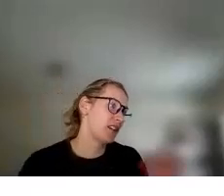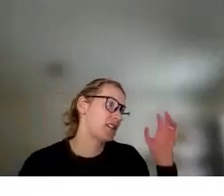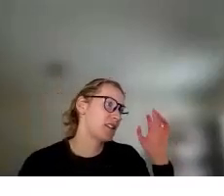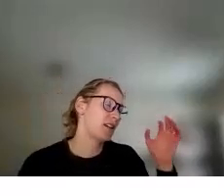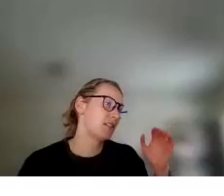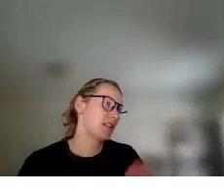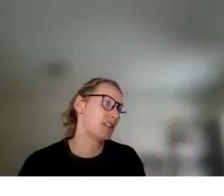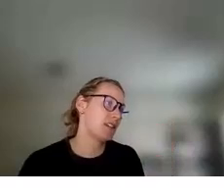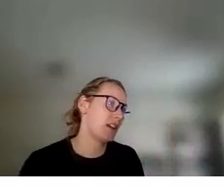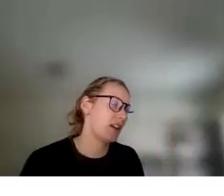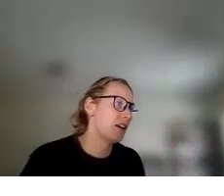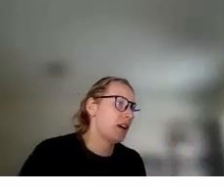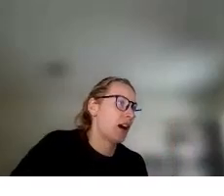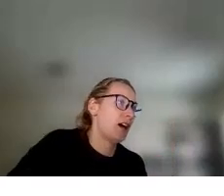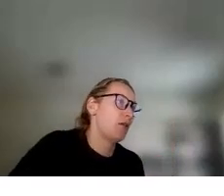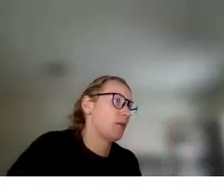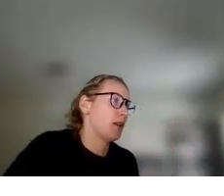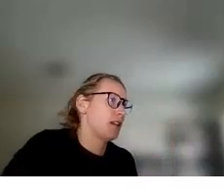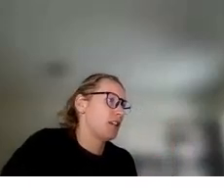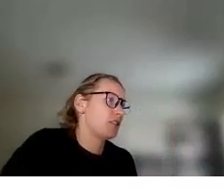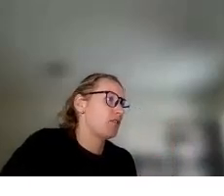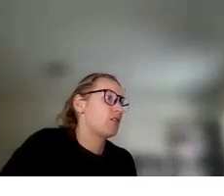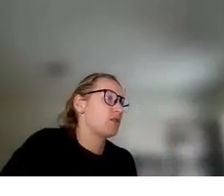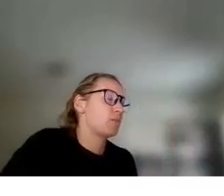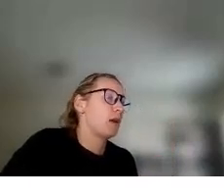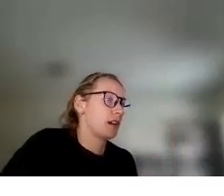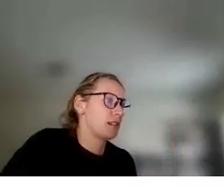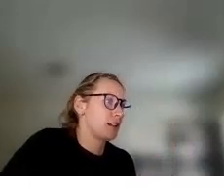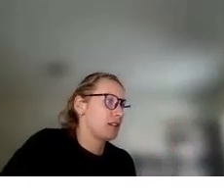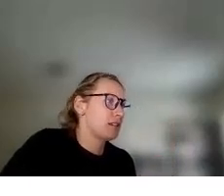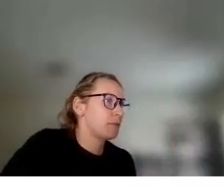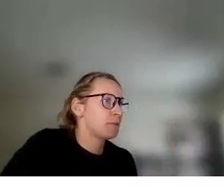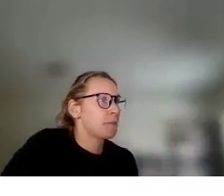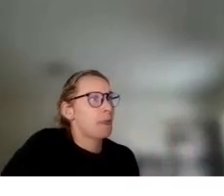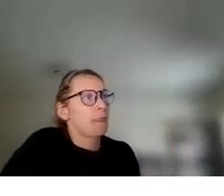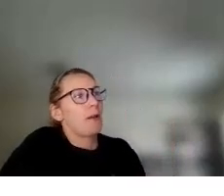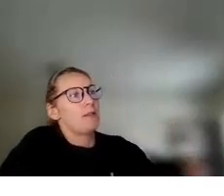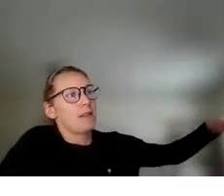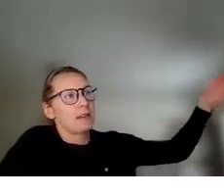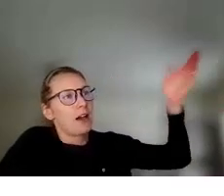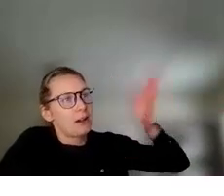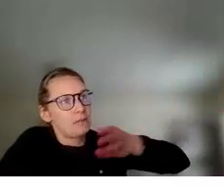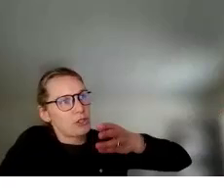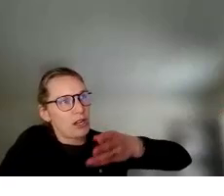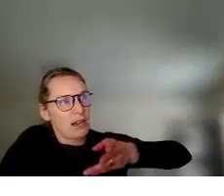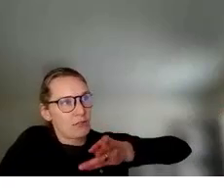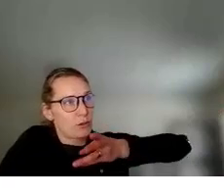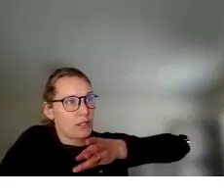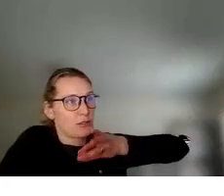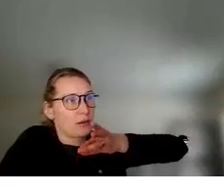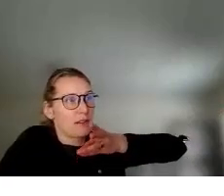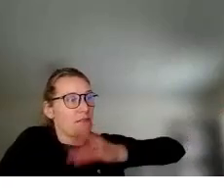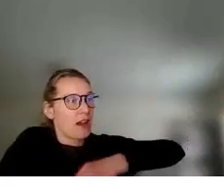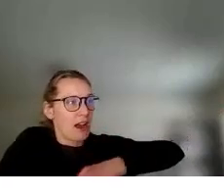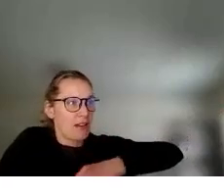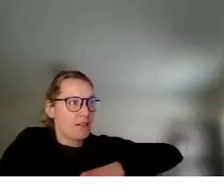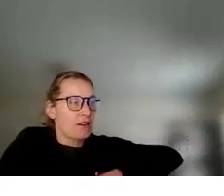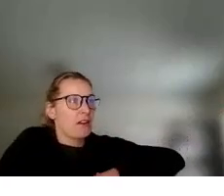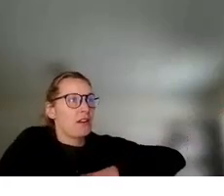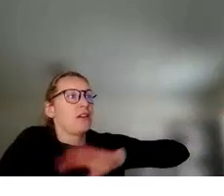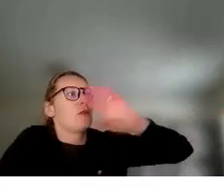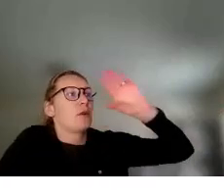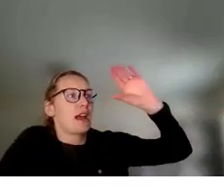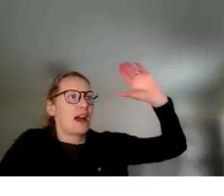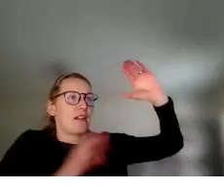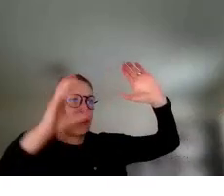the benefits listed in each of those boxes. And then come July of